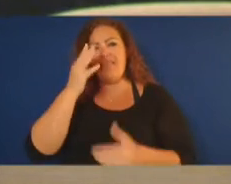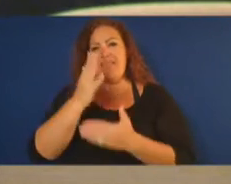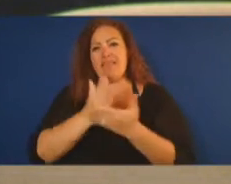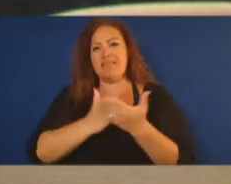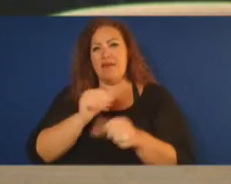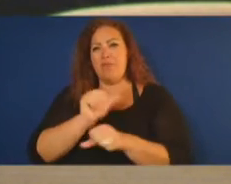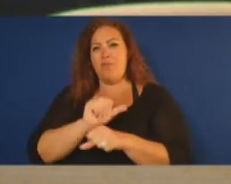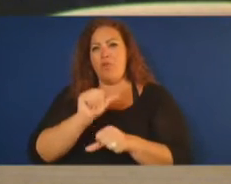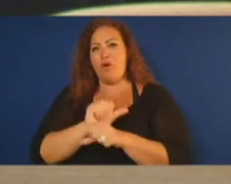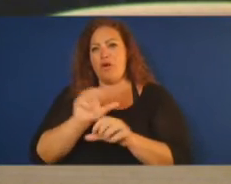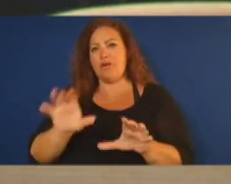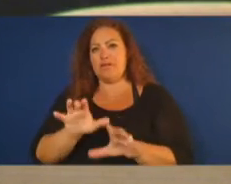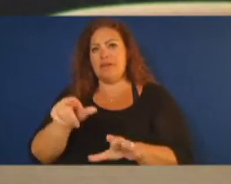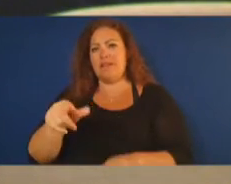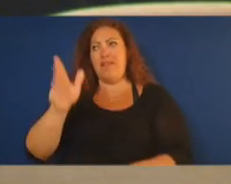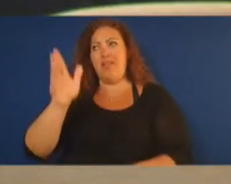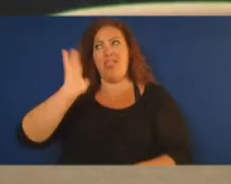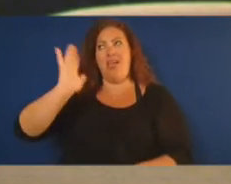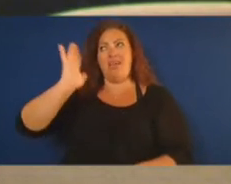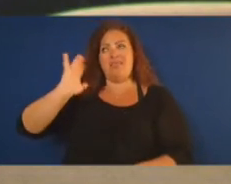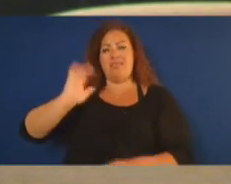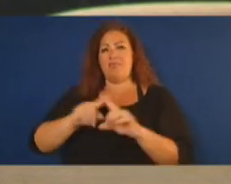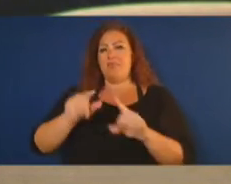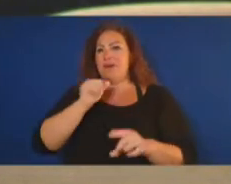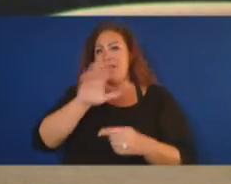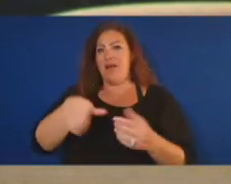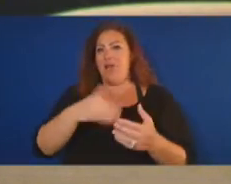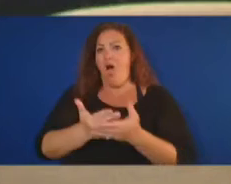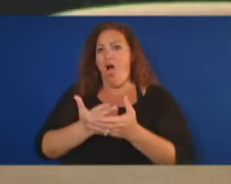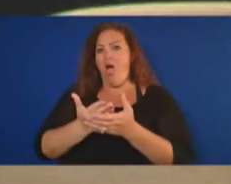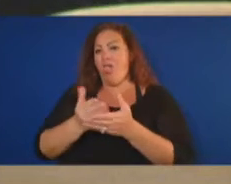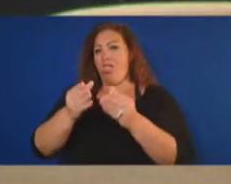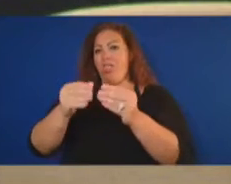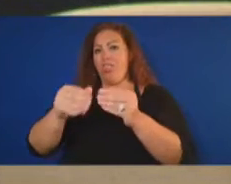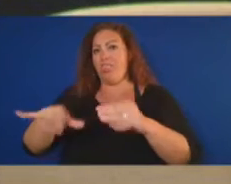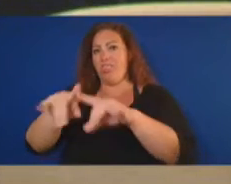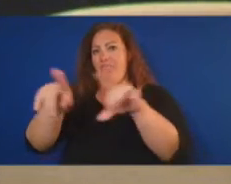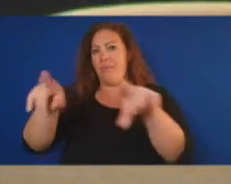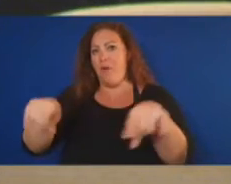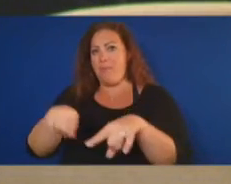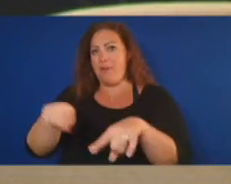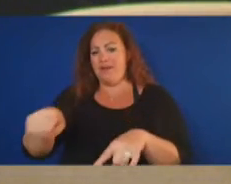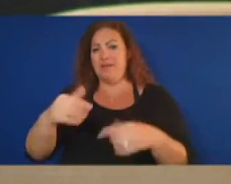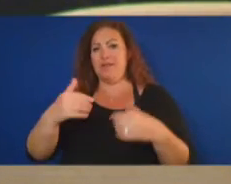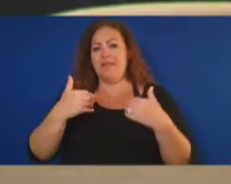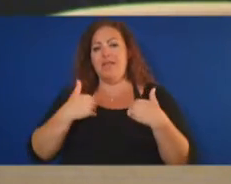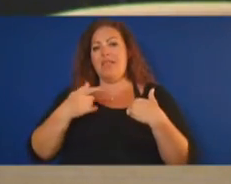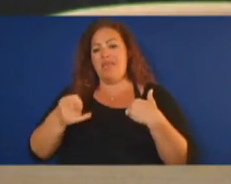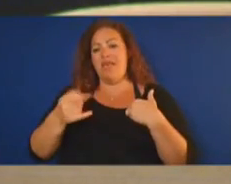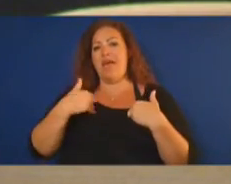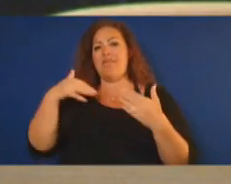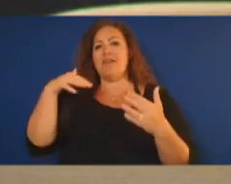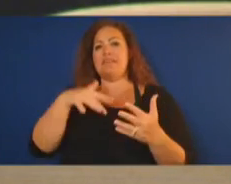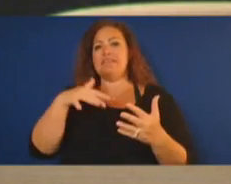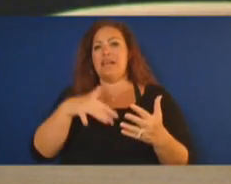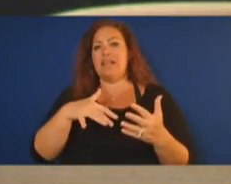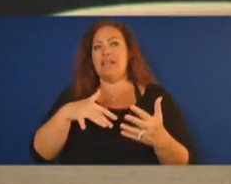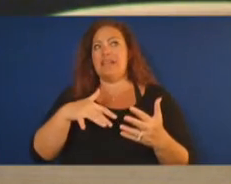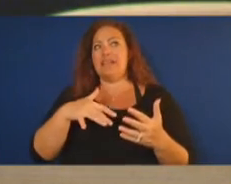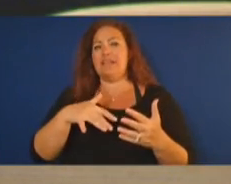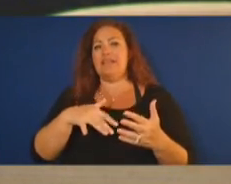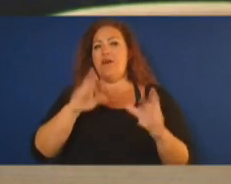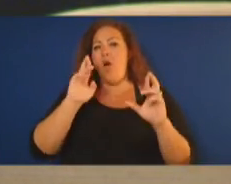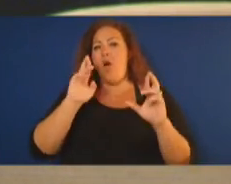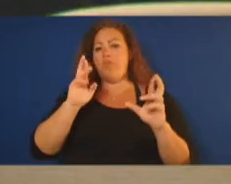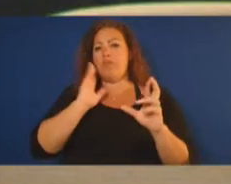done a long time ago but not on all the parcels so there is a study to be done to hopefully evaluate and